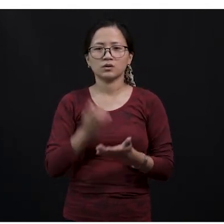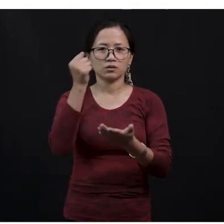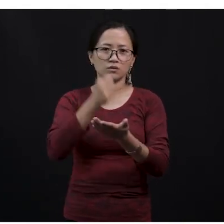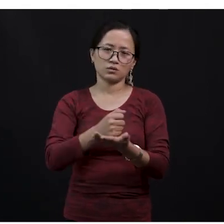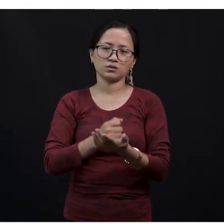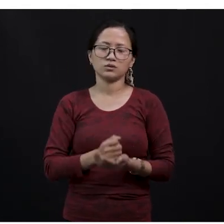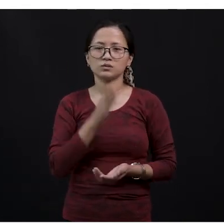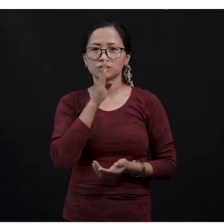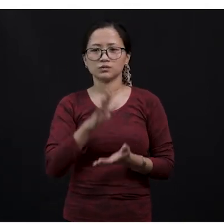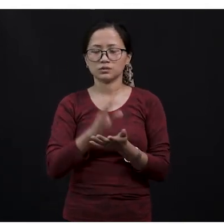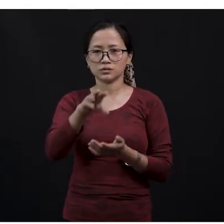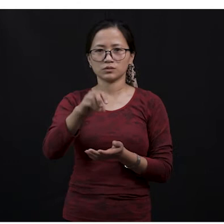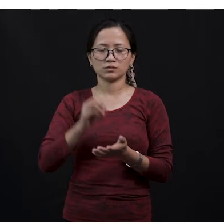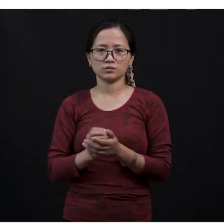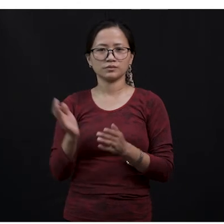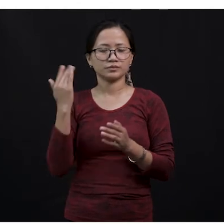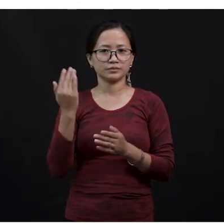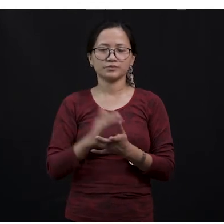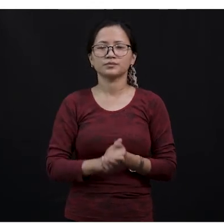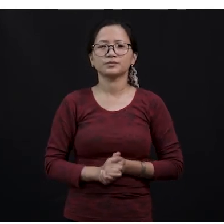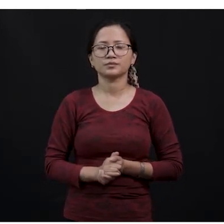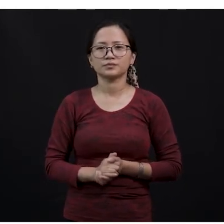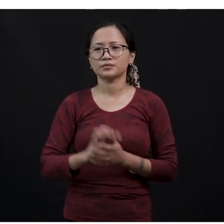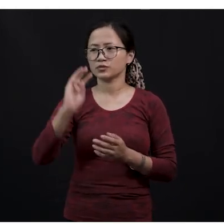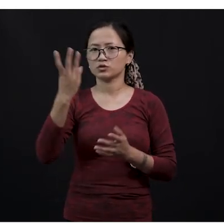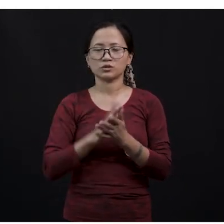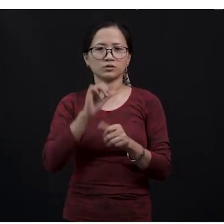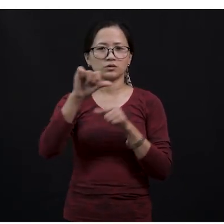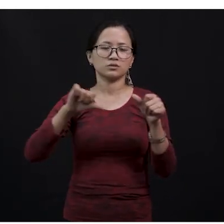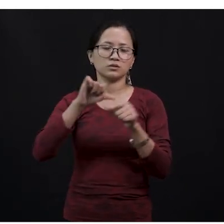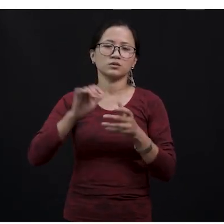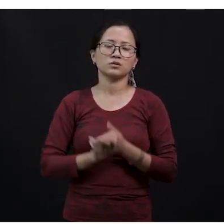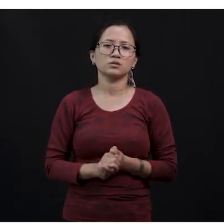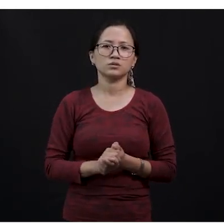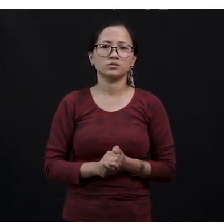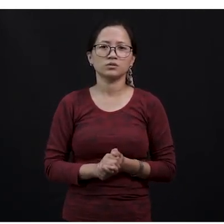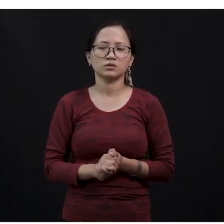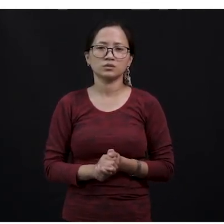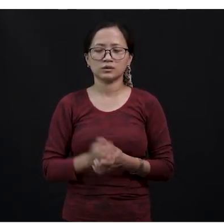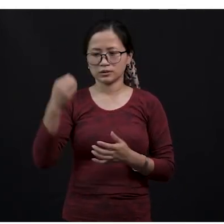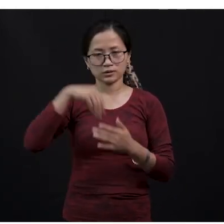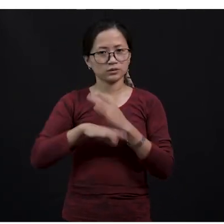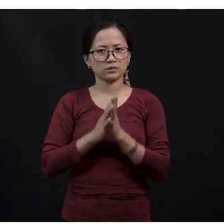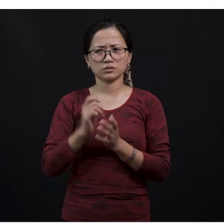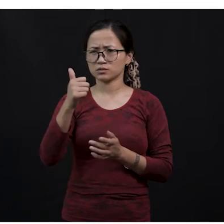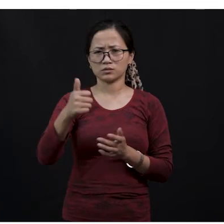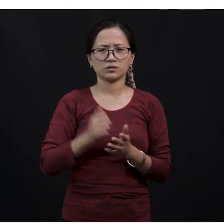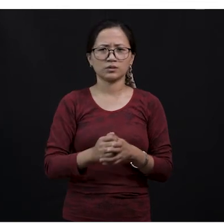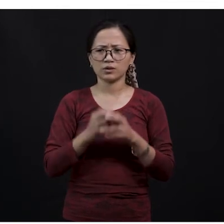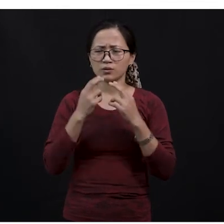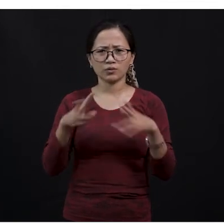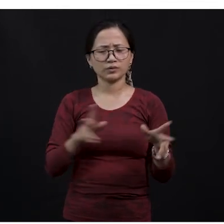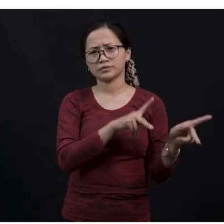had also to be taken back. So three policies which were in a sense good, but they were not